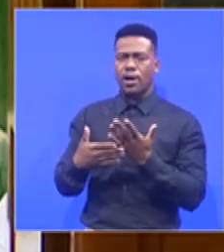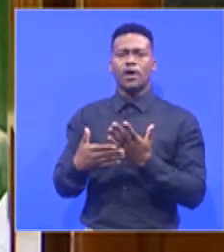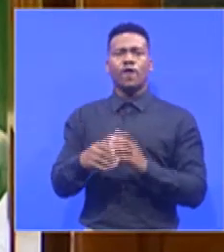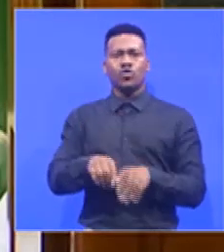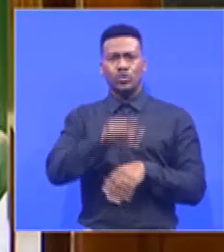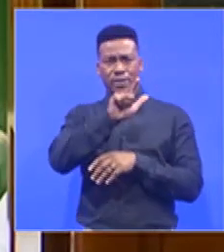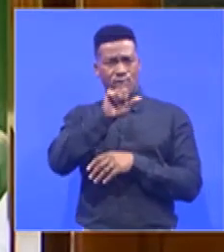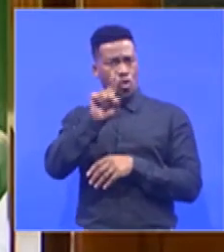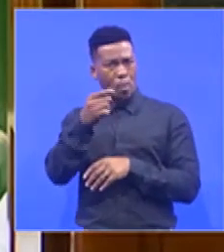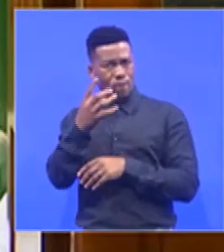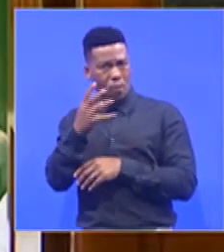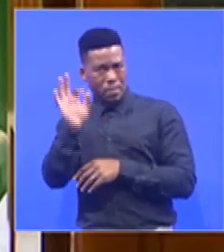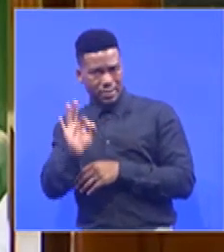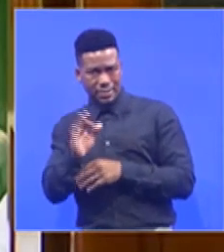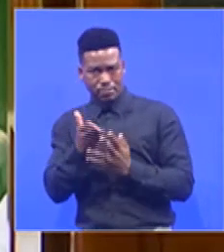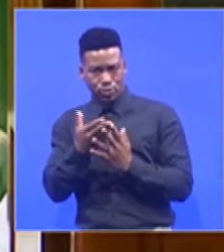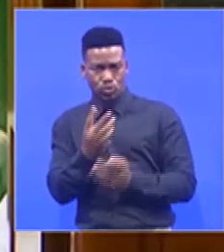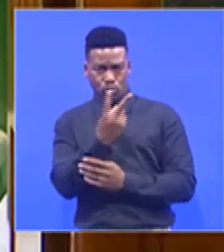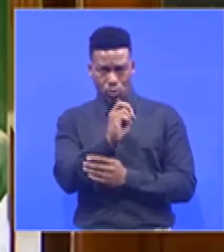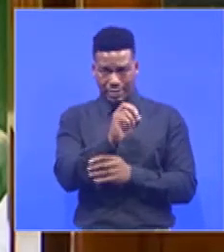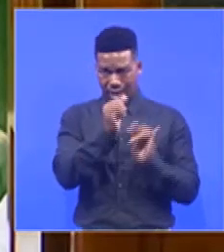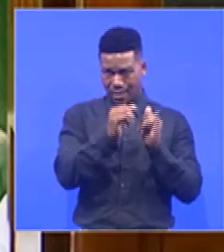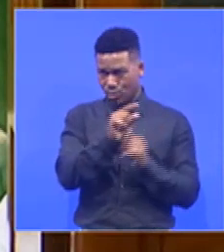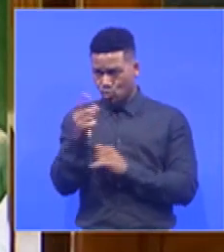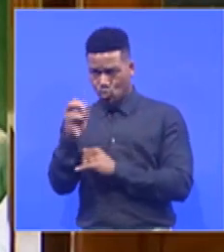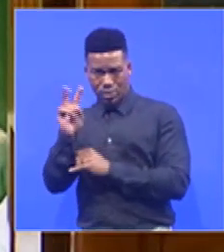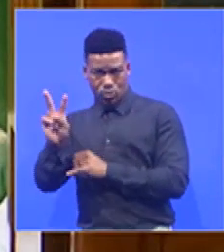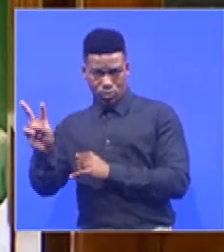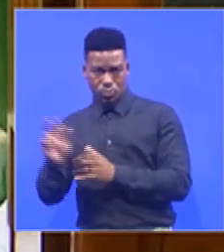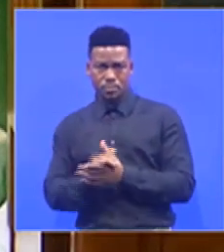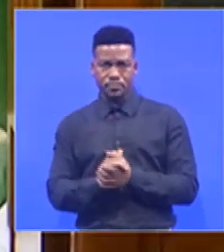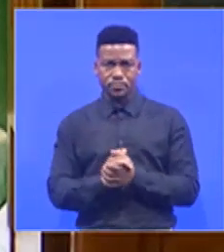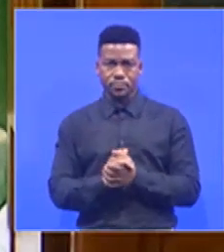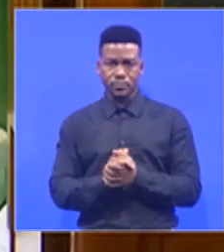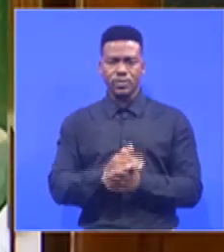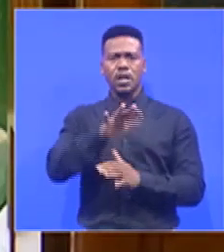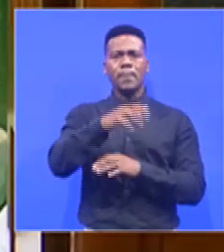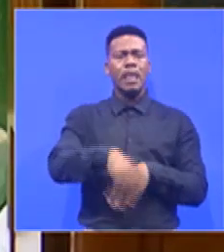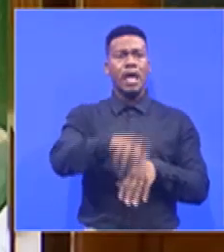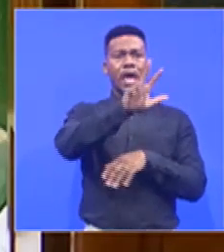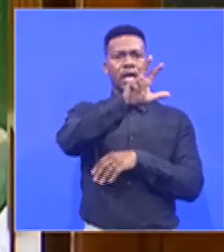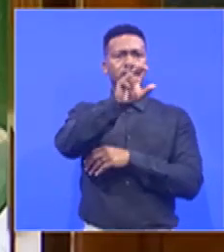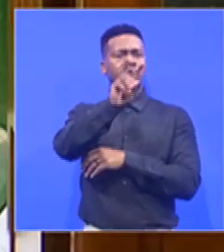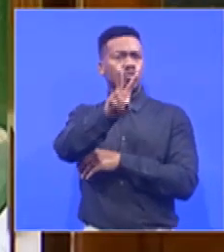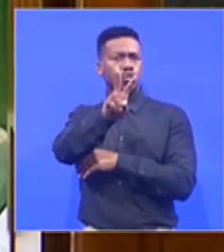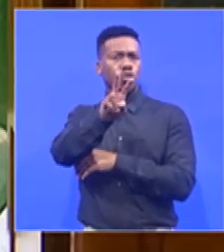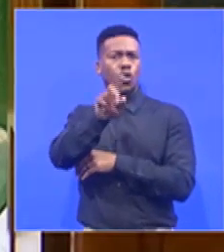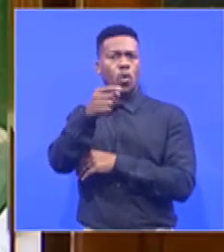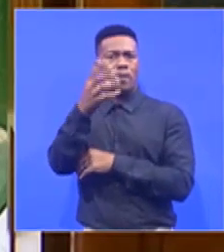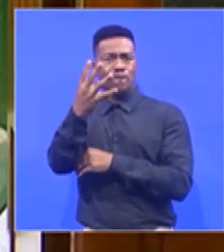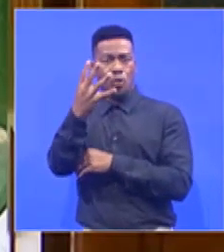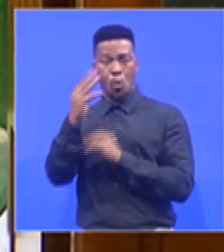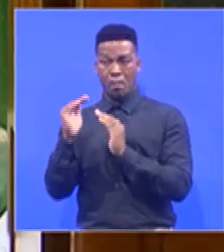6% between 2011 and 2022. Over 82.4% of